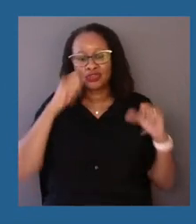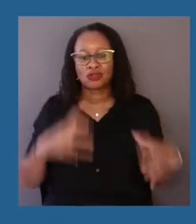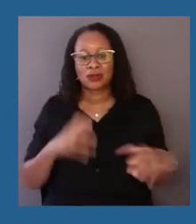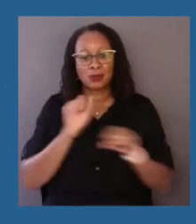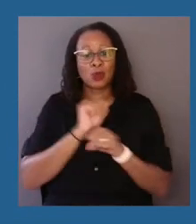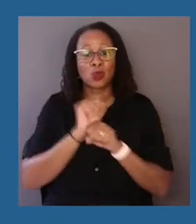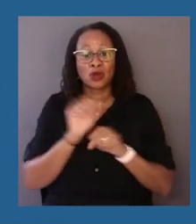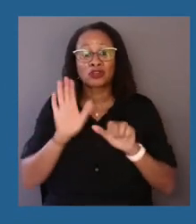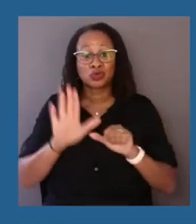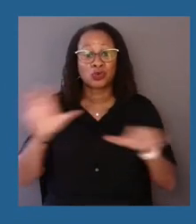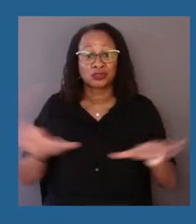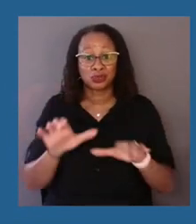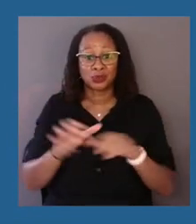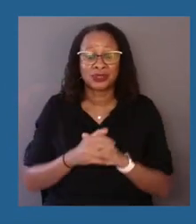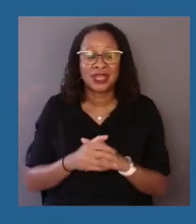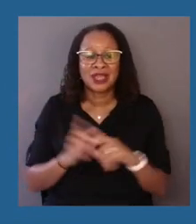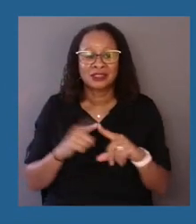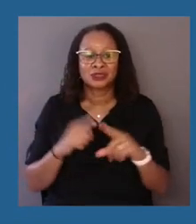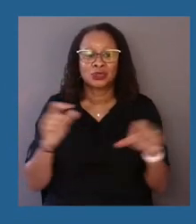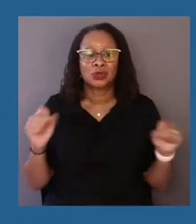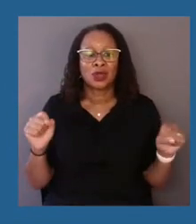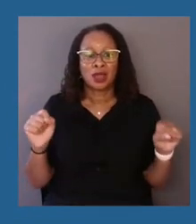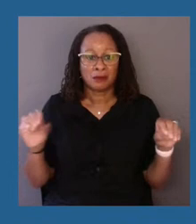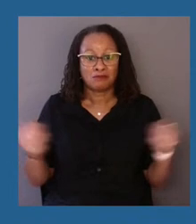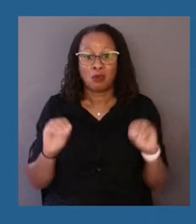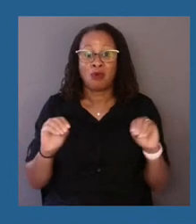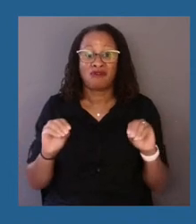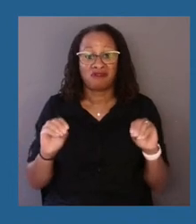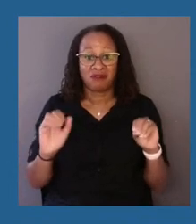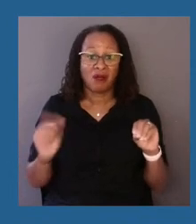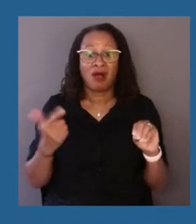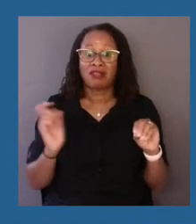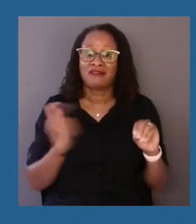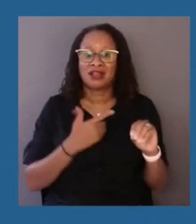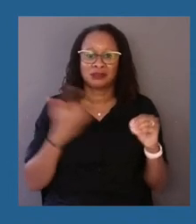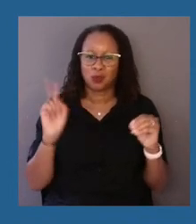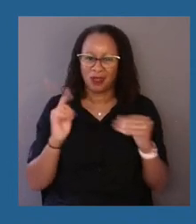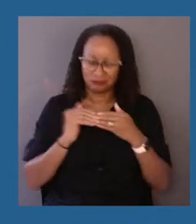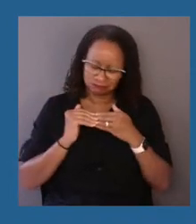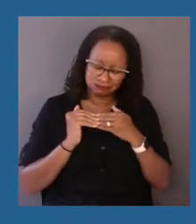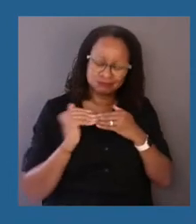you're doing to move all of us forward